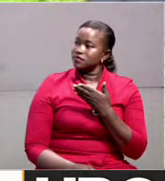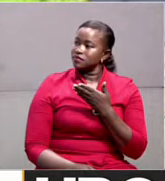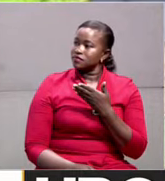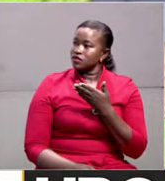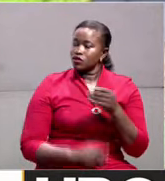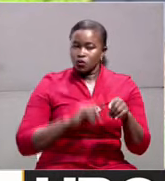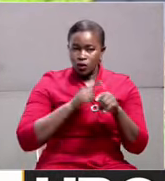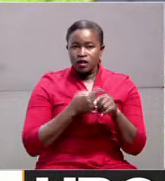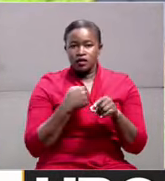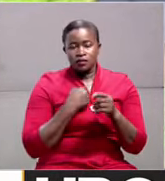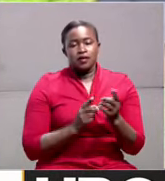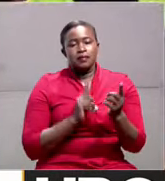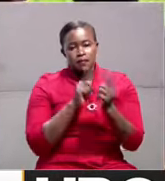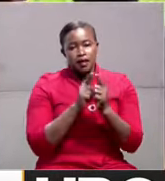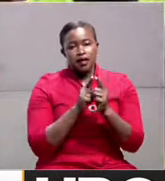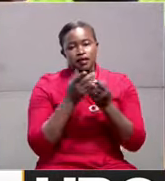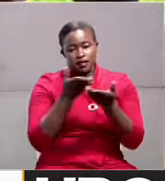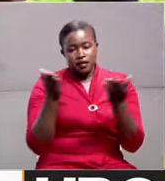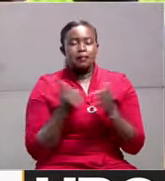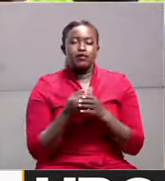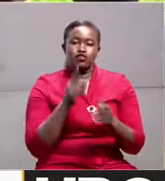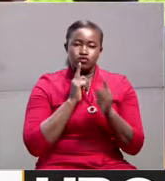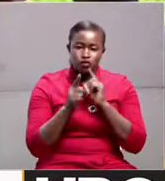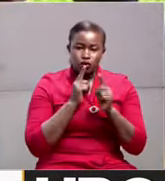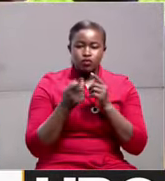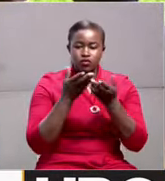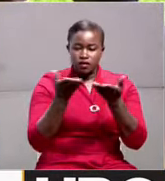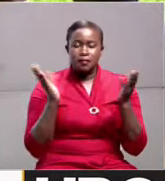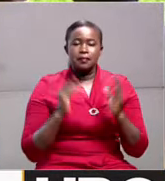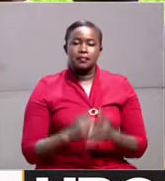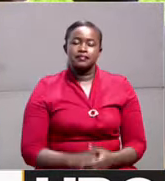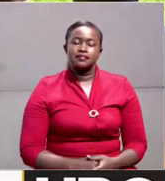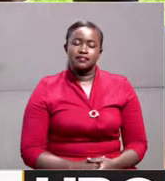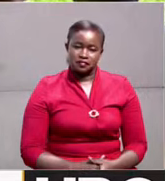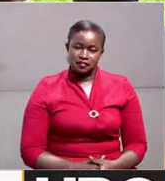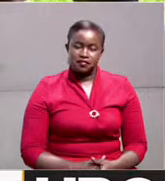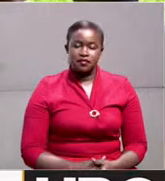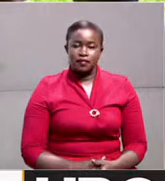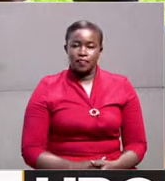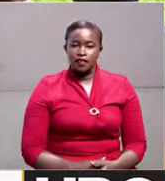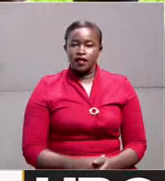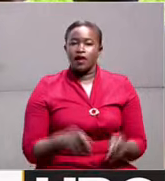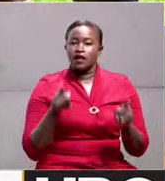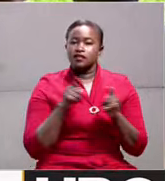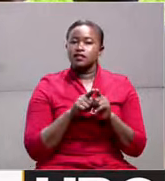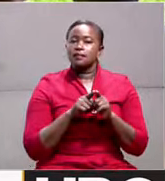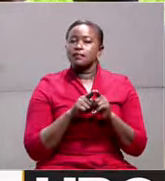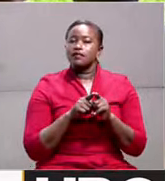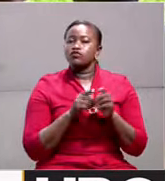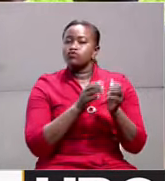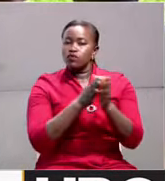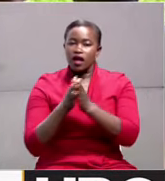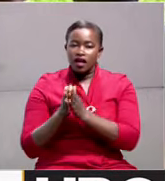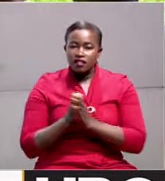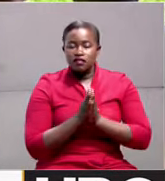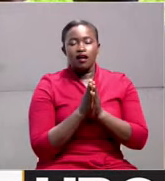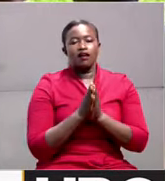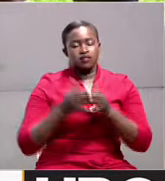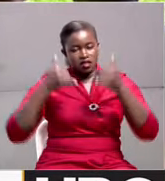when I met them and I was talking to them, and when we were together in the cows.